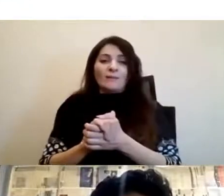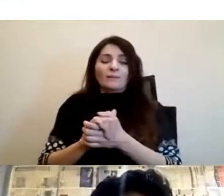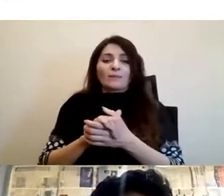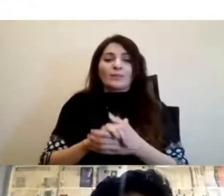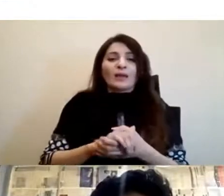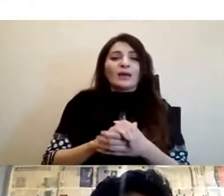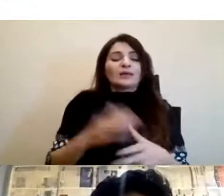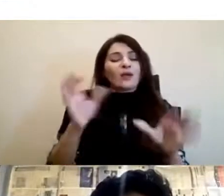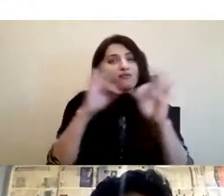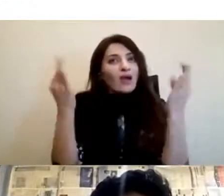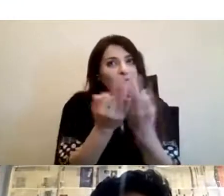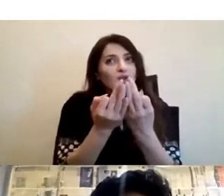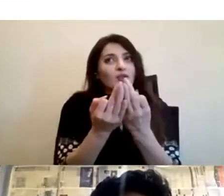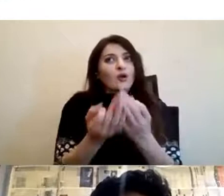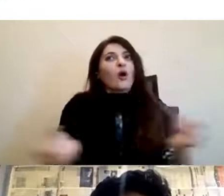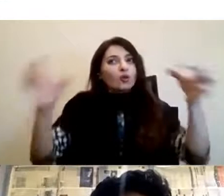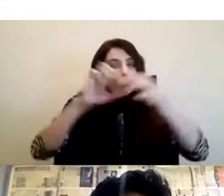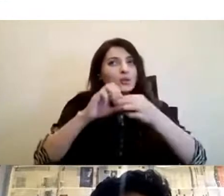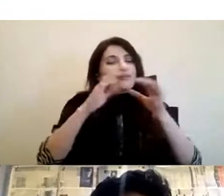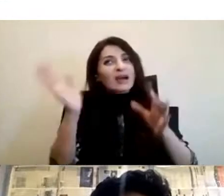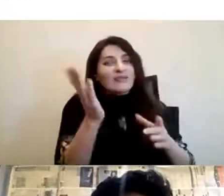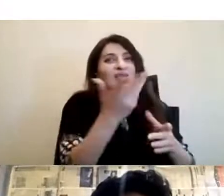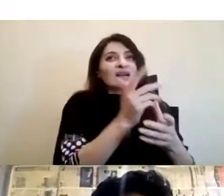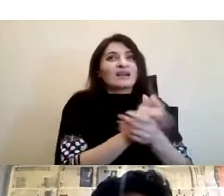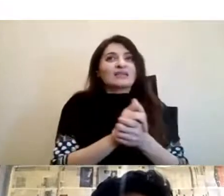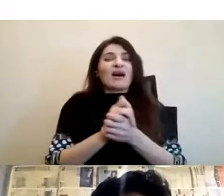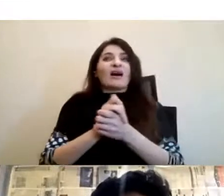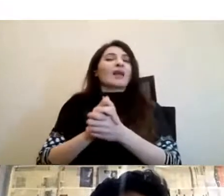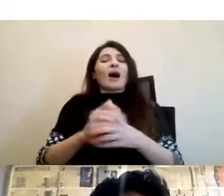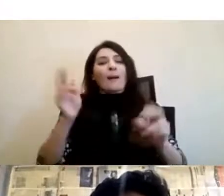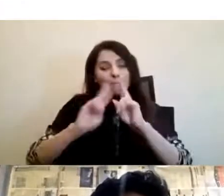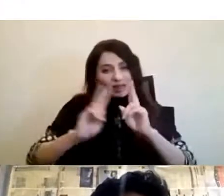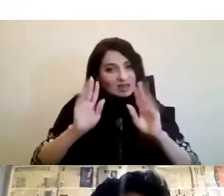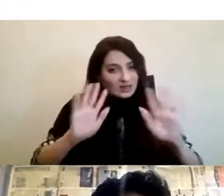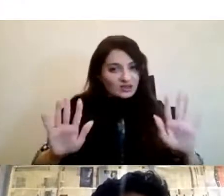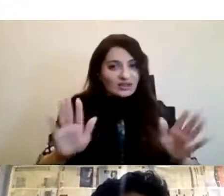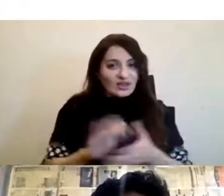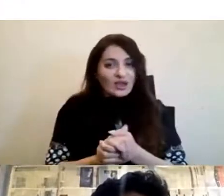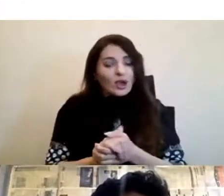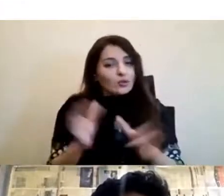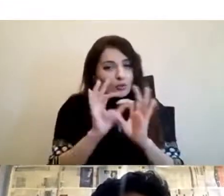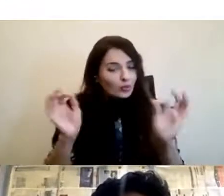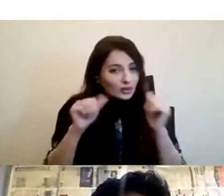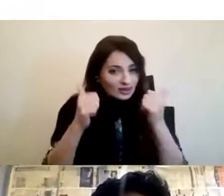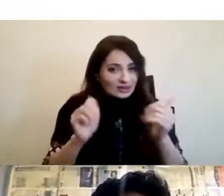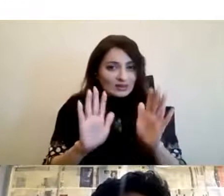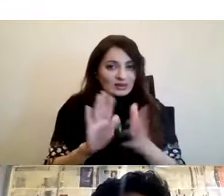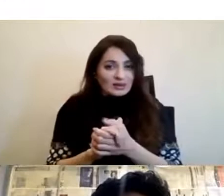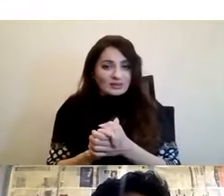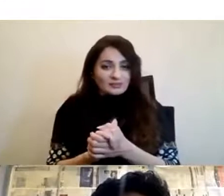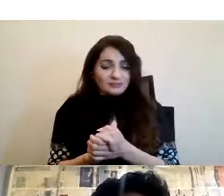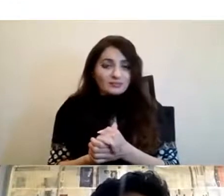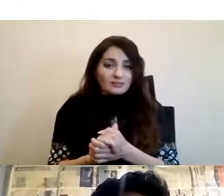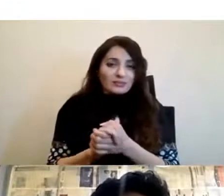and friends, enabling remote work and civic participation are obviously essential, but accessing